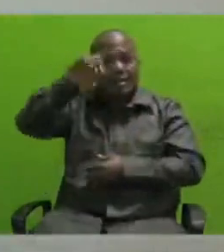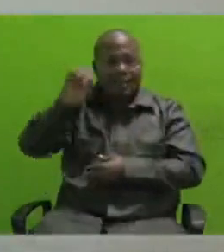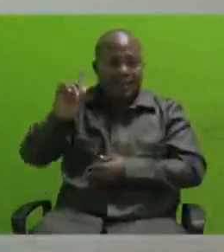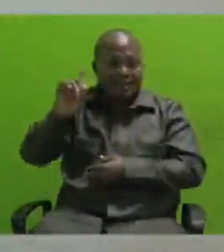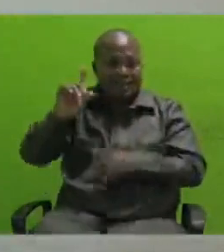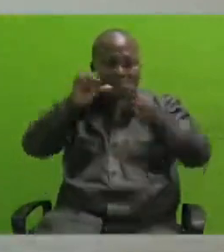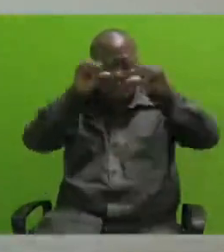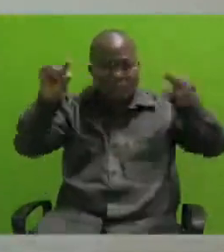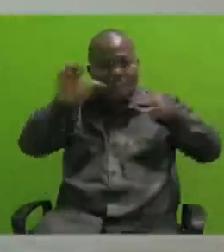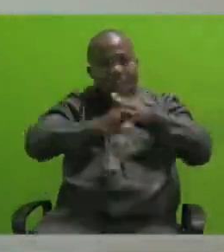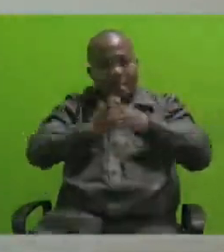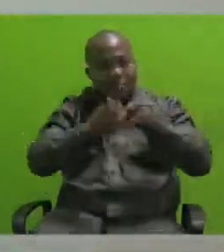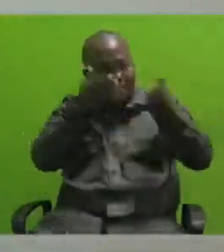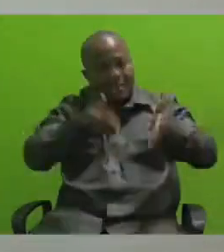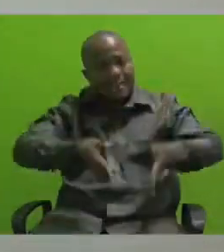which is